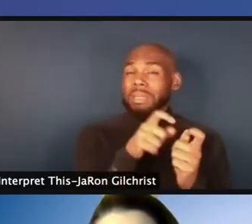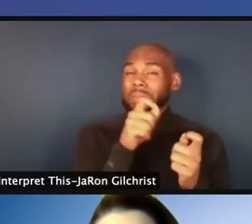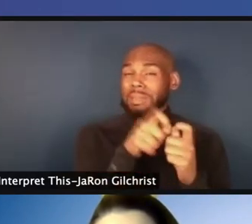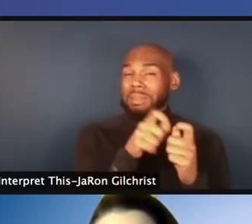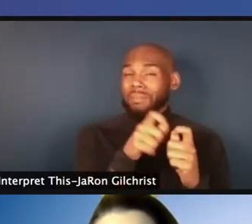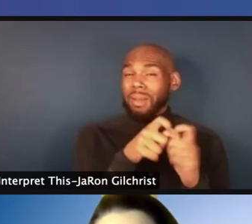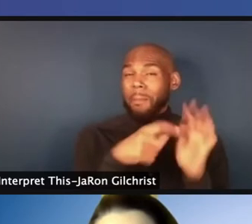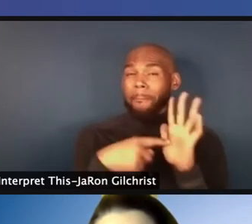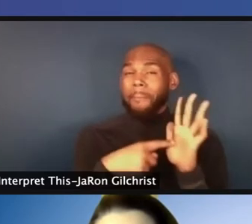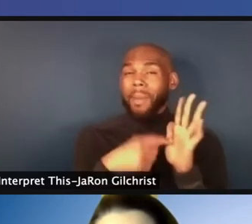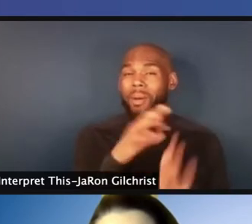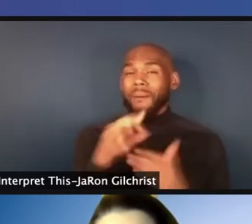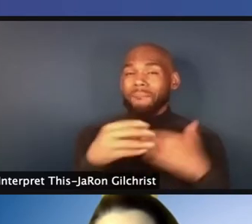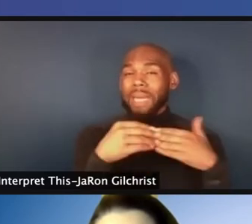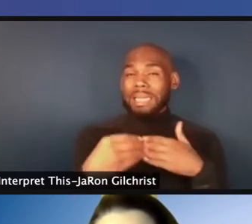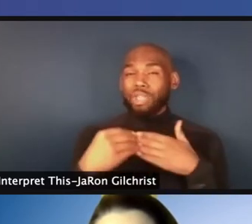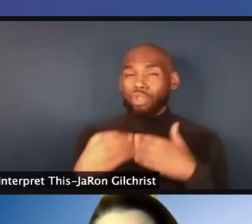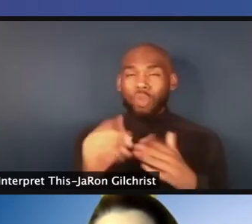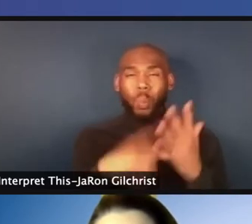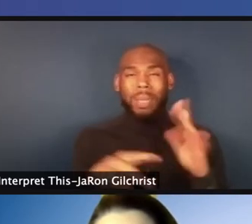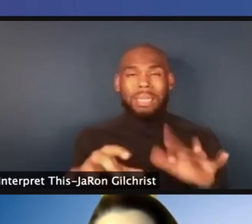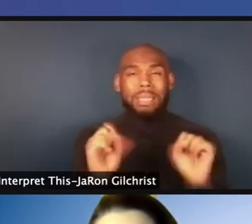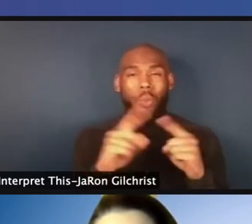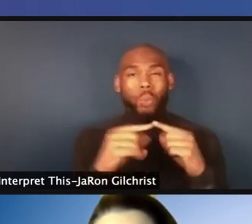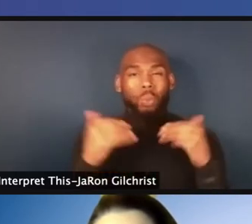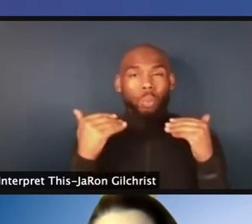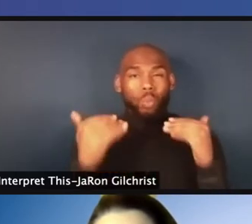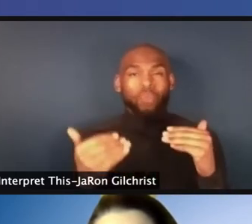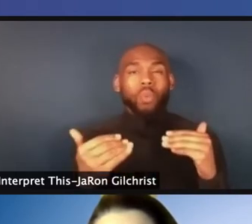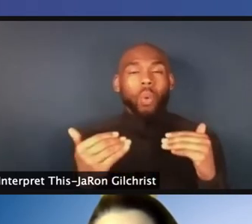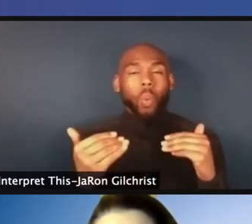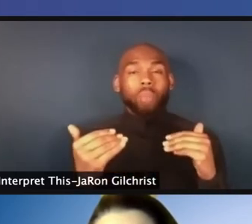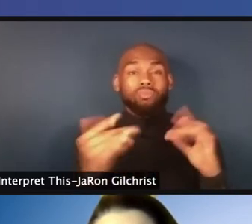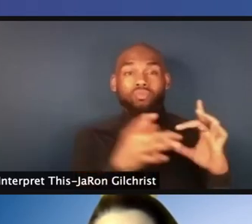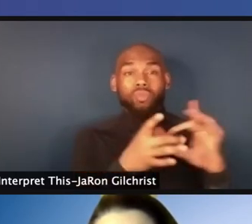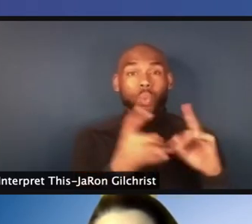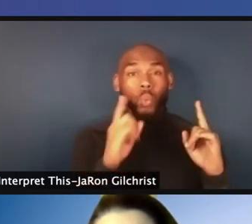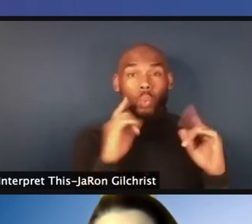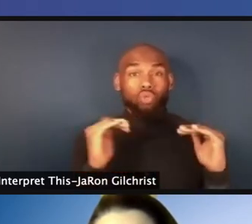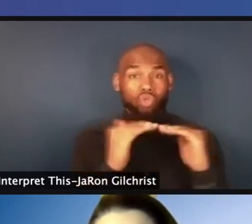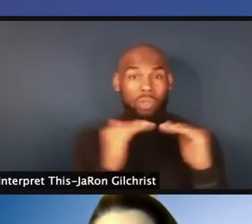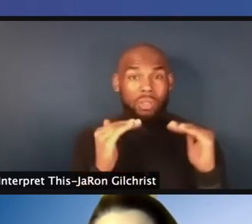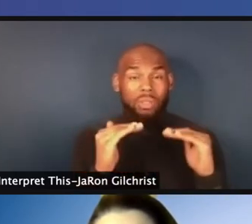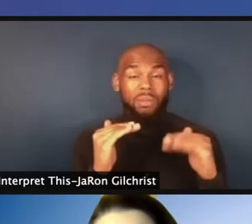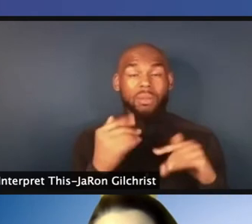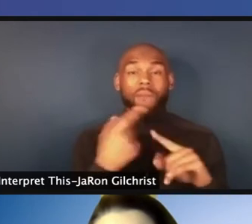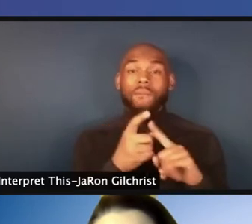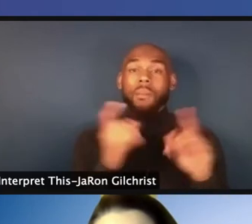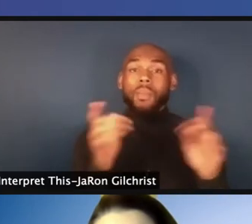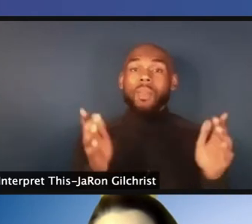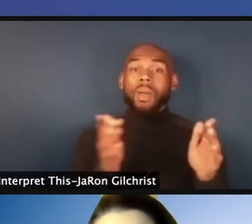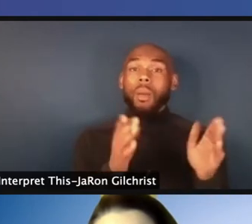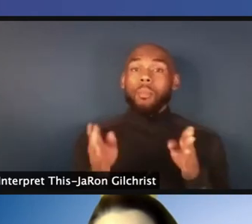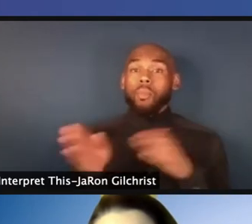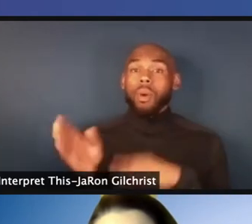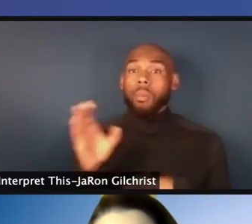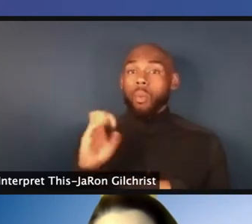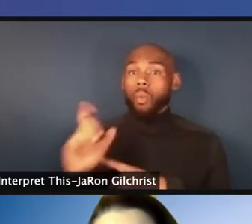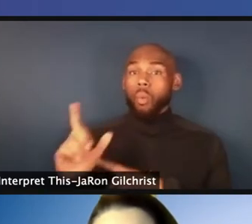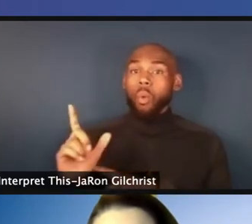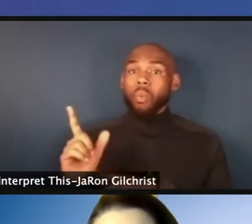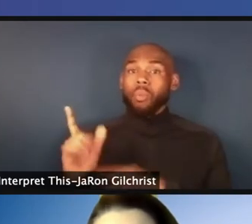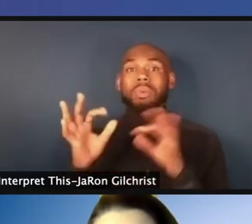leadership for what it takes to move forward in terms of justice. And I know from our prep call that there is